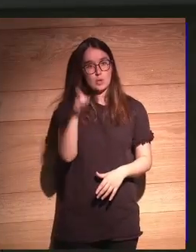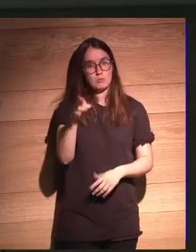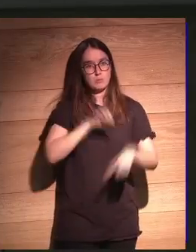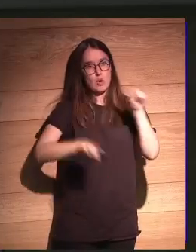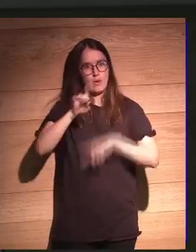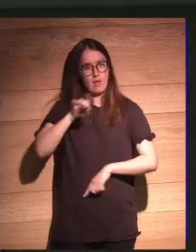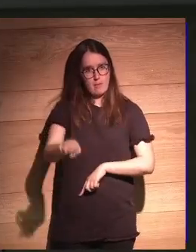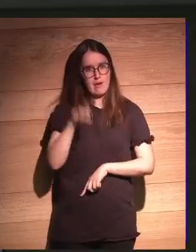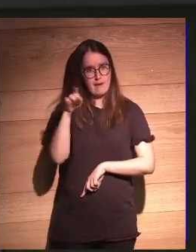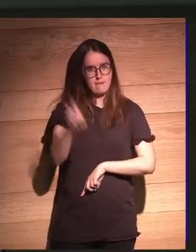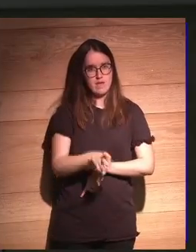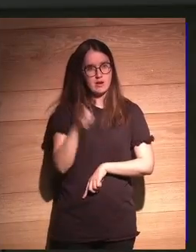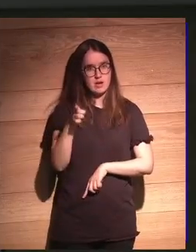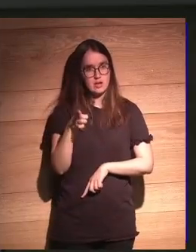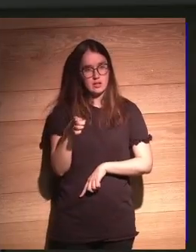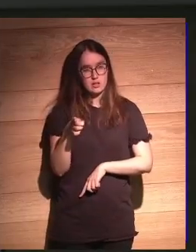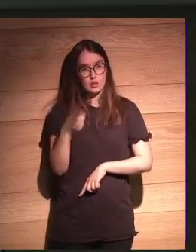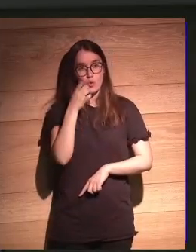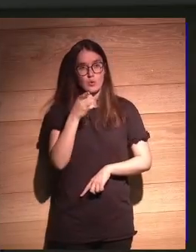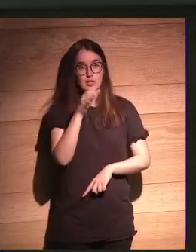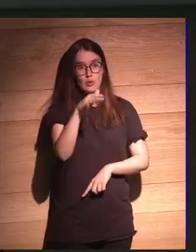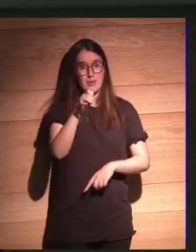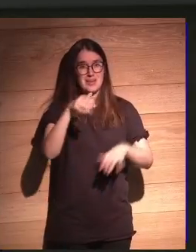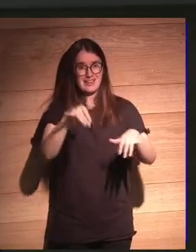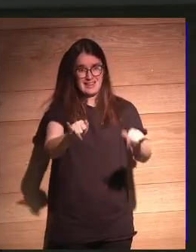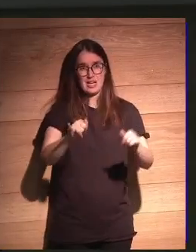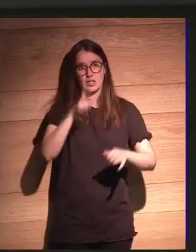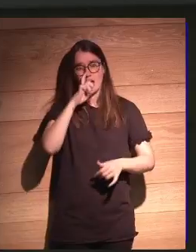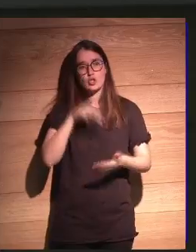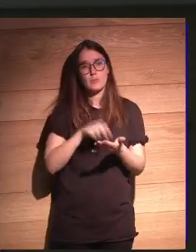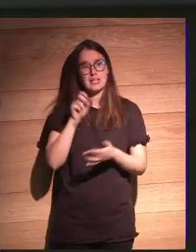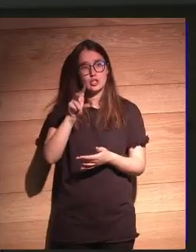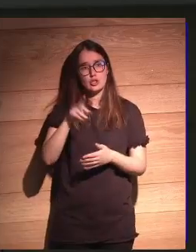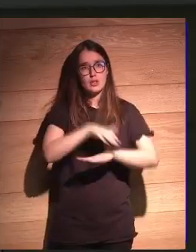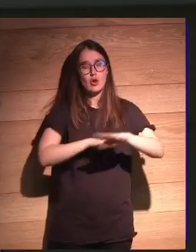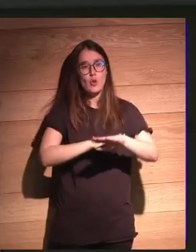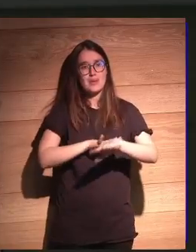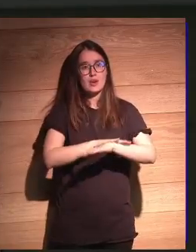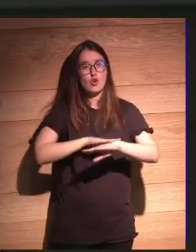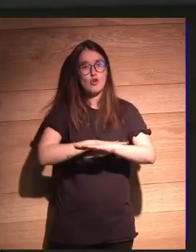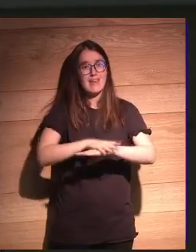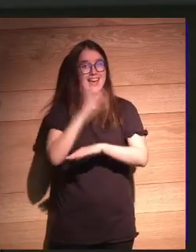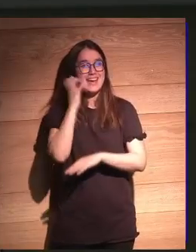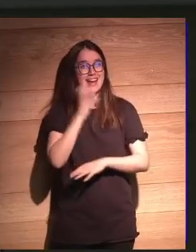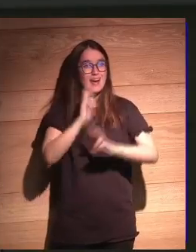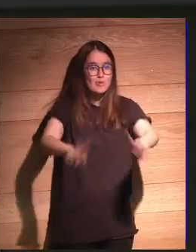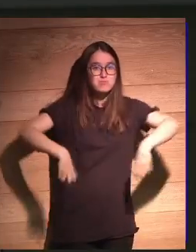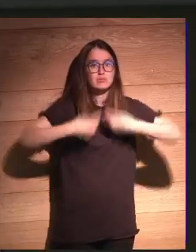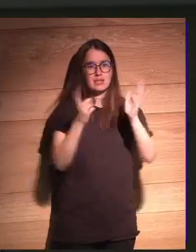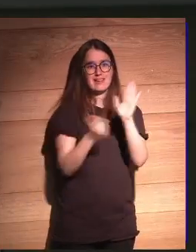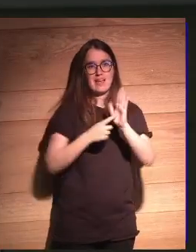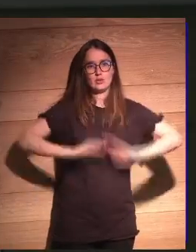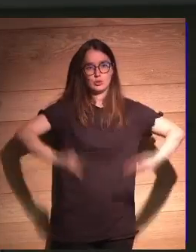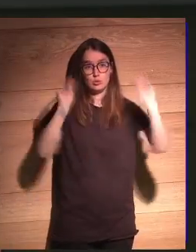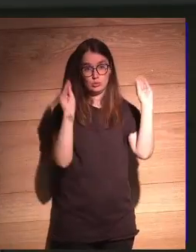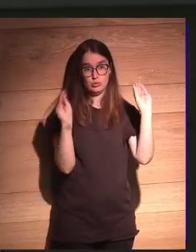real estate in Spain, and that's the main cause of this bubble. There's not a single Socimi in this country. We get 2012, Mariano Rajoy's government